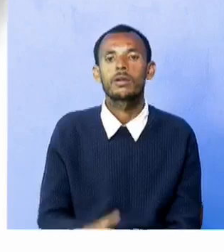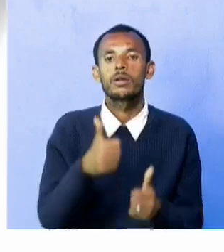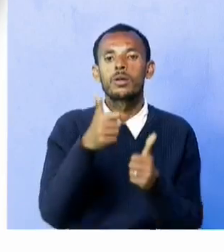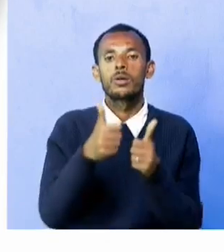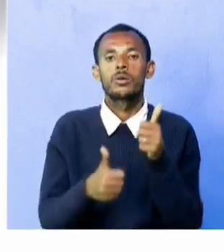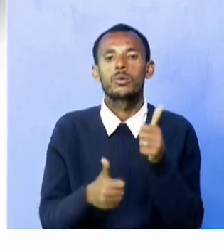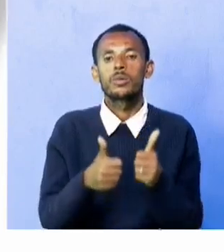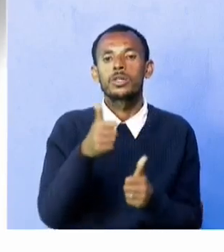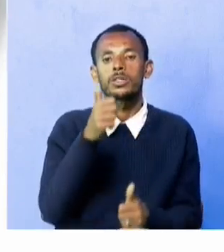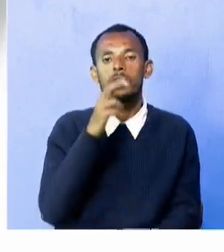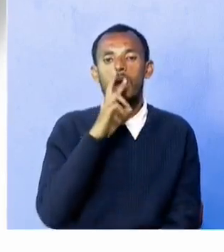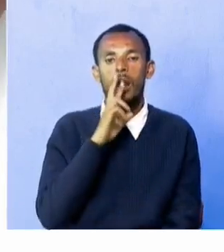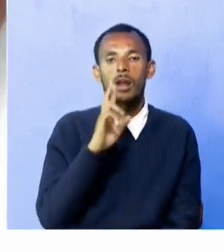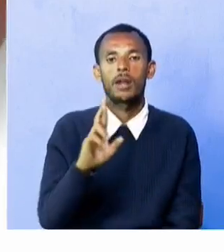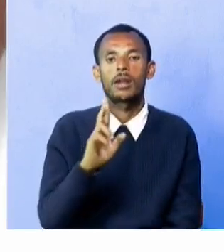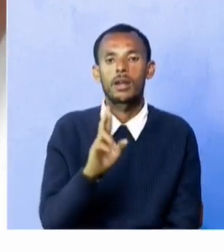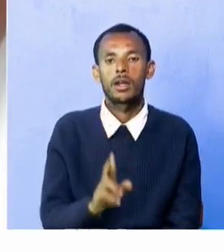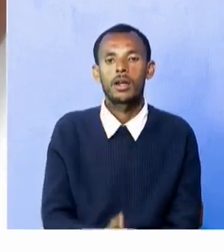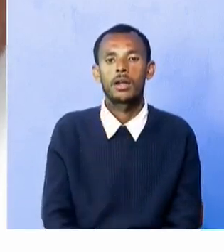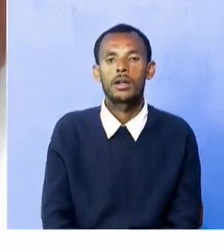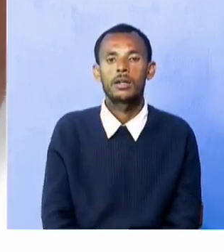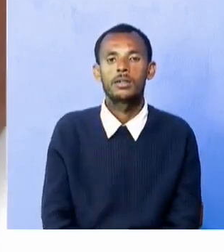which are